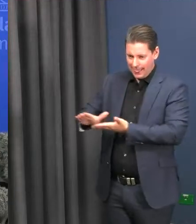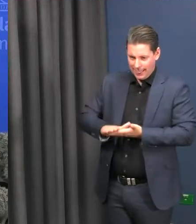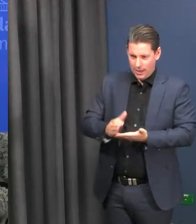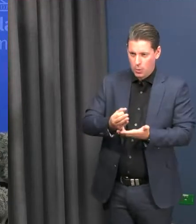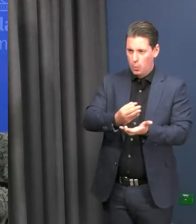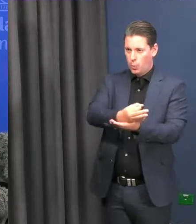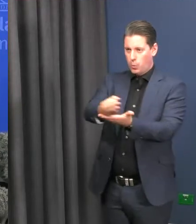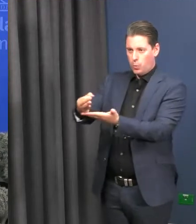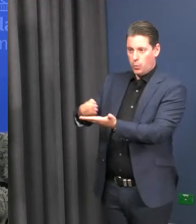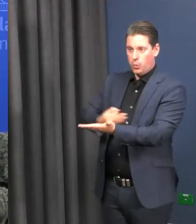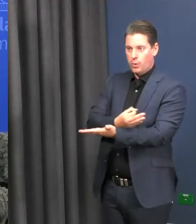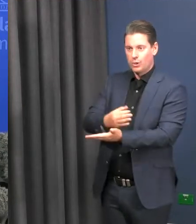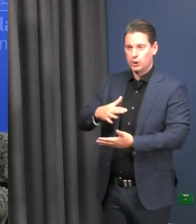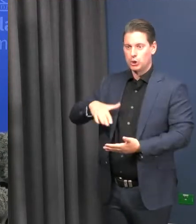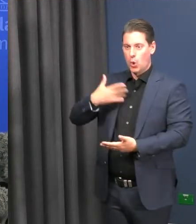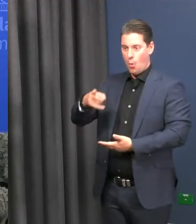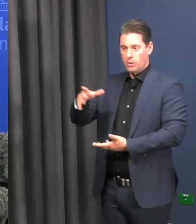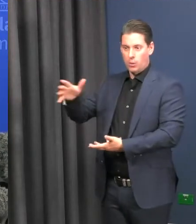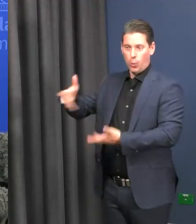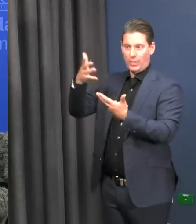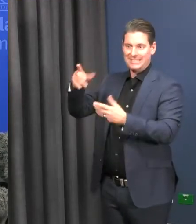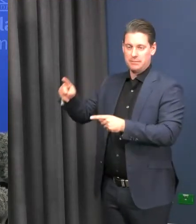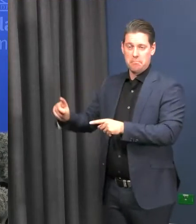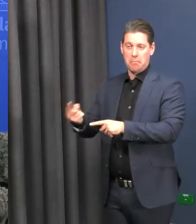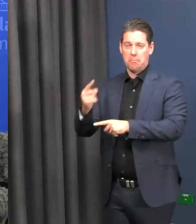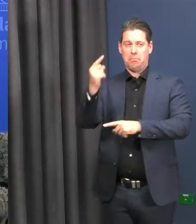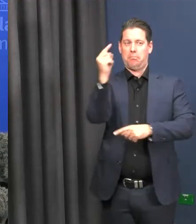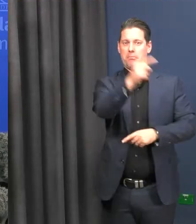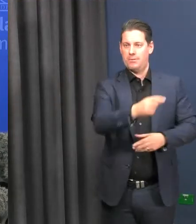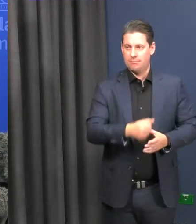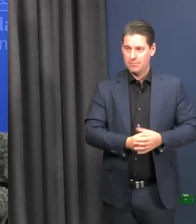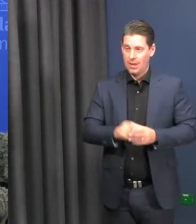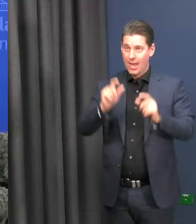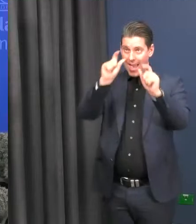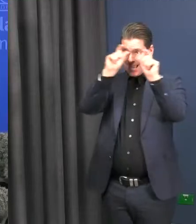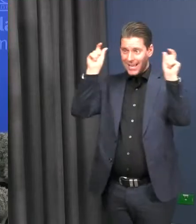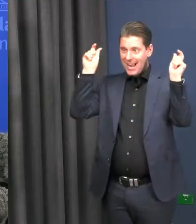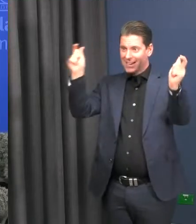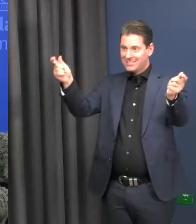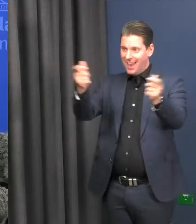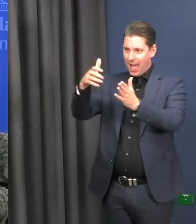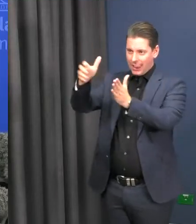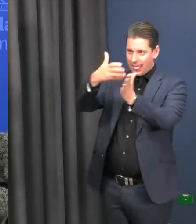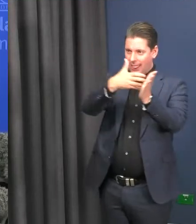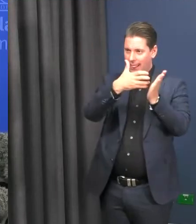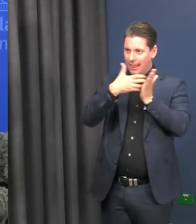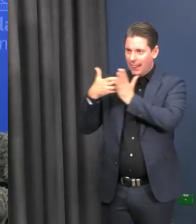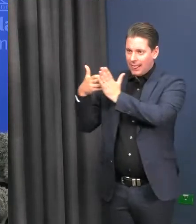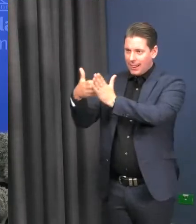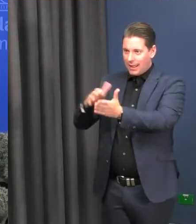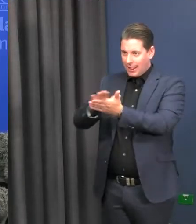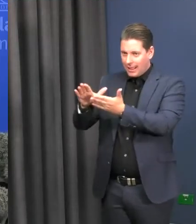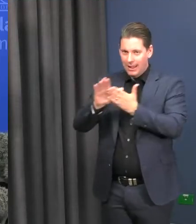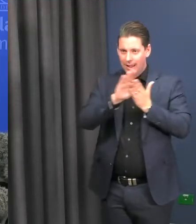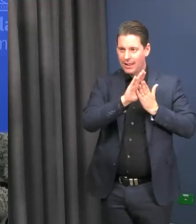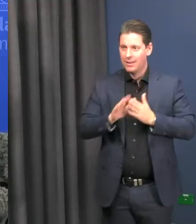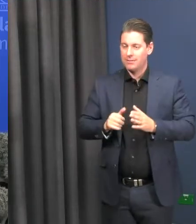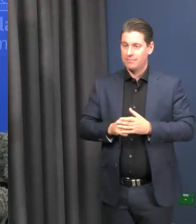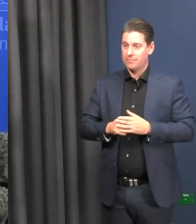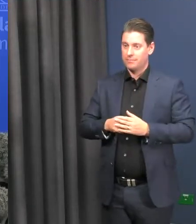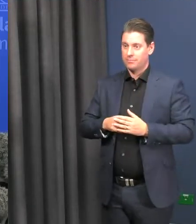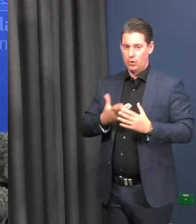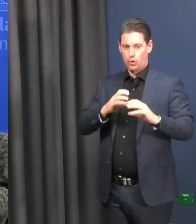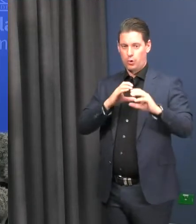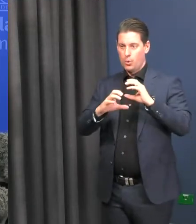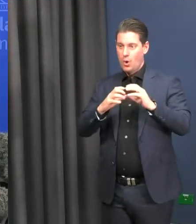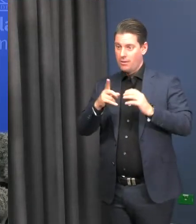They become projectiles in the wind. Cleaning your gutters out, making sure that you've got communication, your battery,